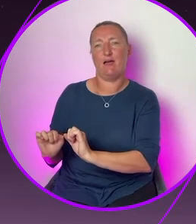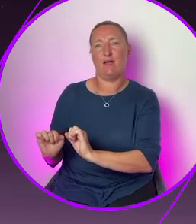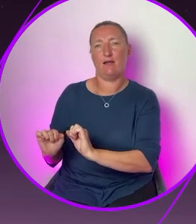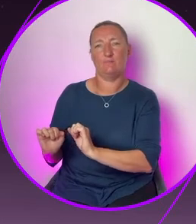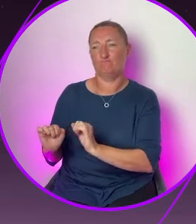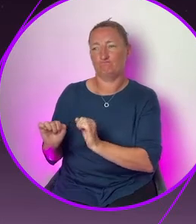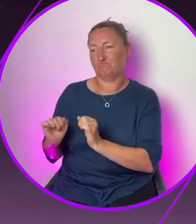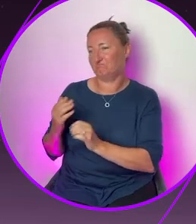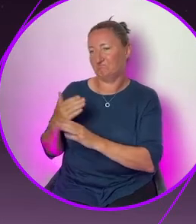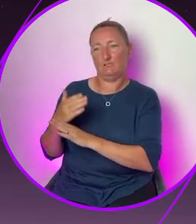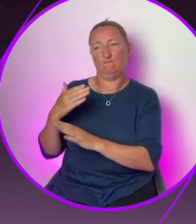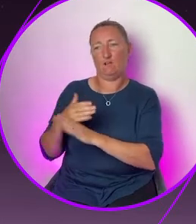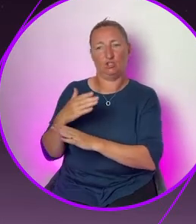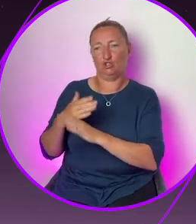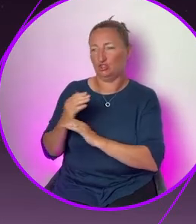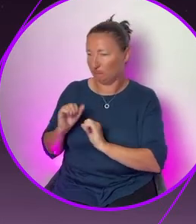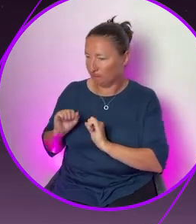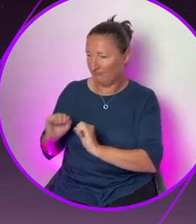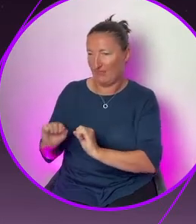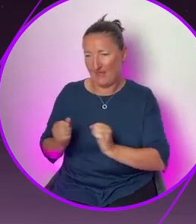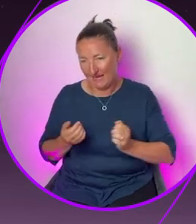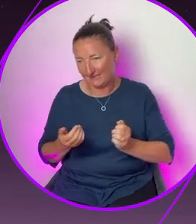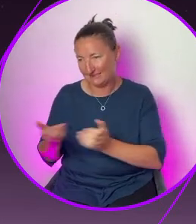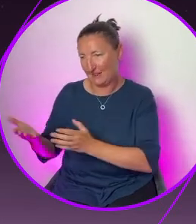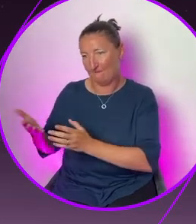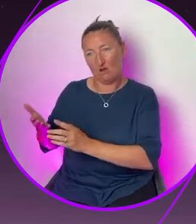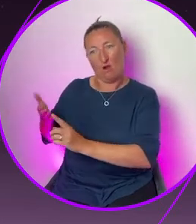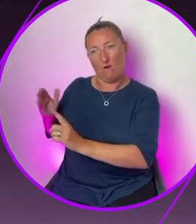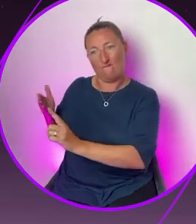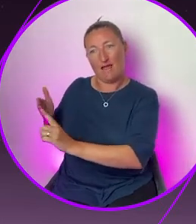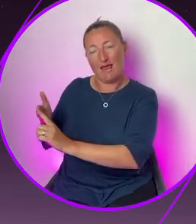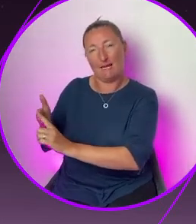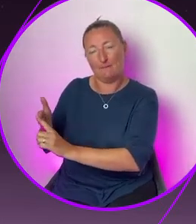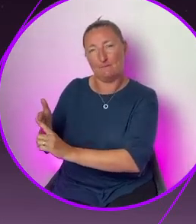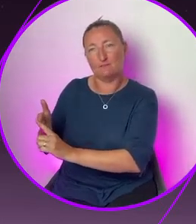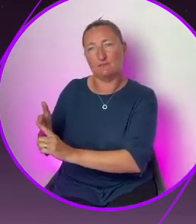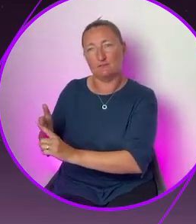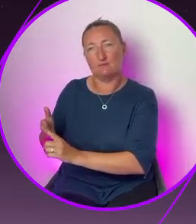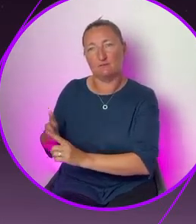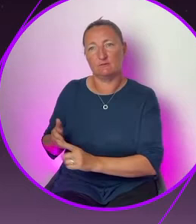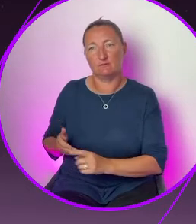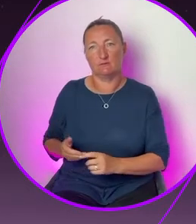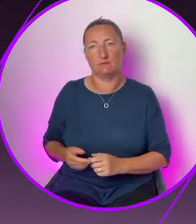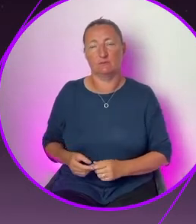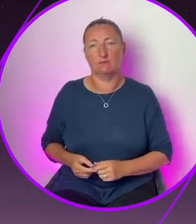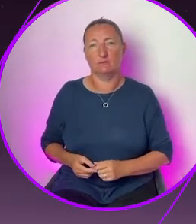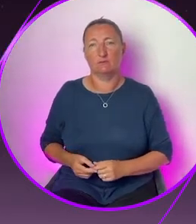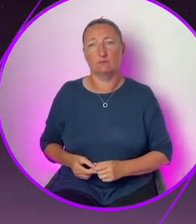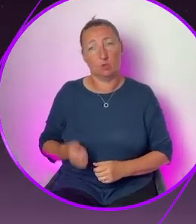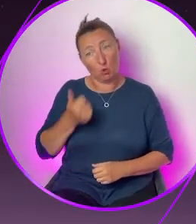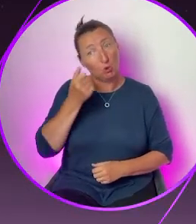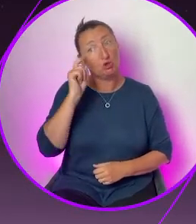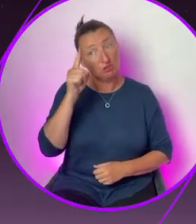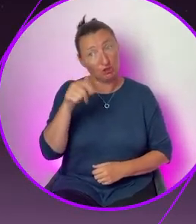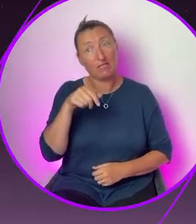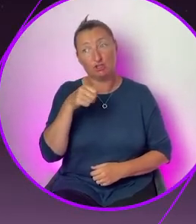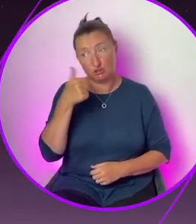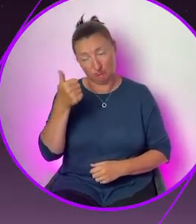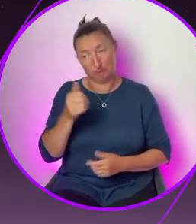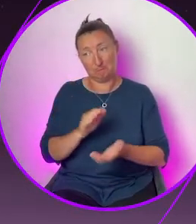for the way that they function, for the way that they deliver on their mission. So, yes, that's a very good suggestion as to what needs to be